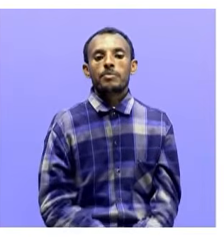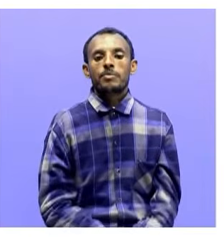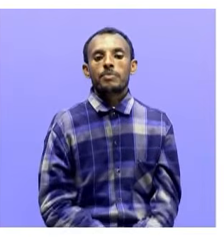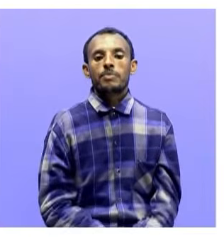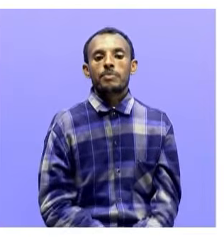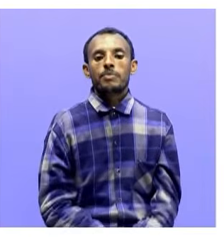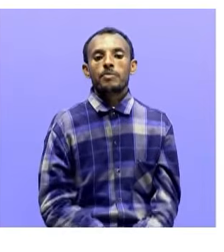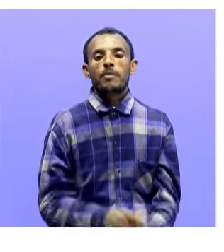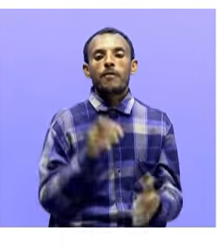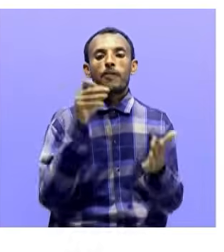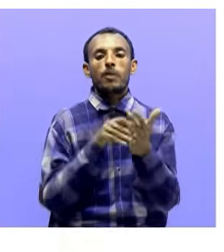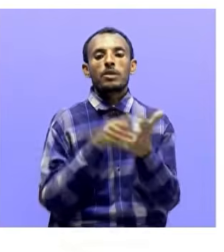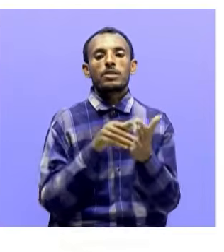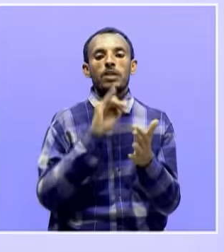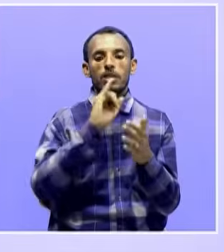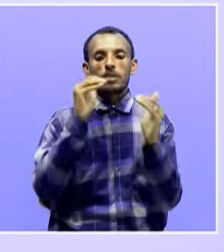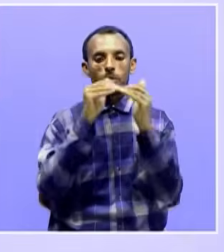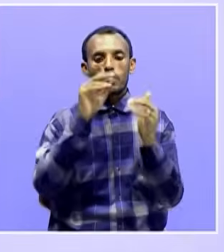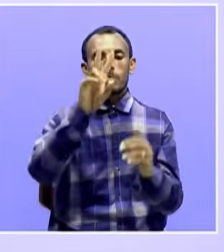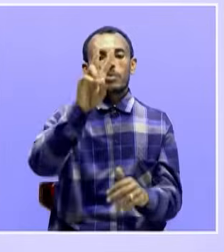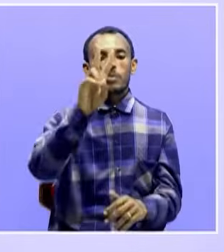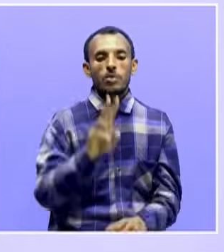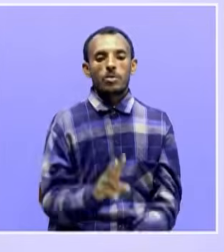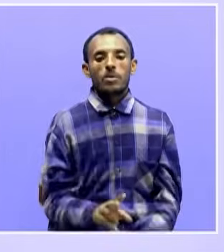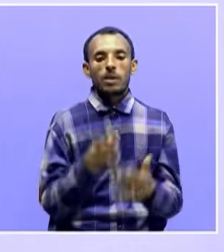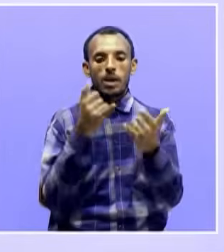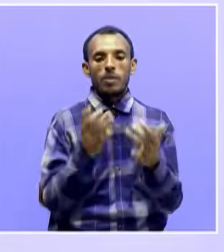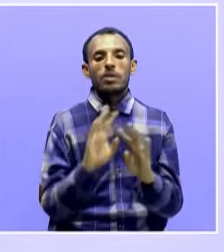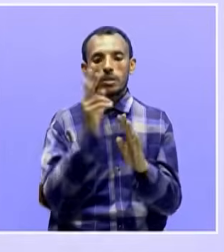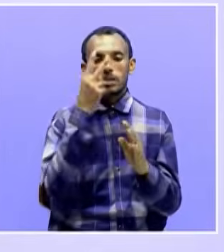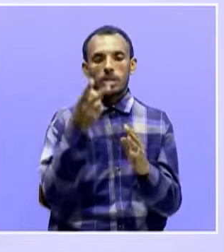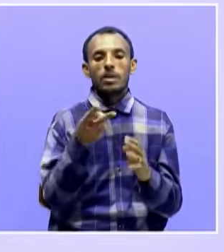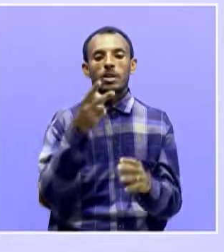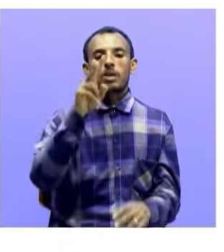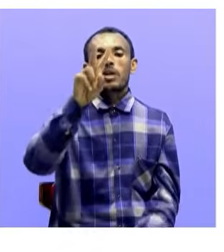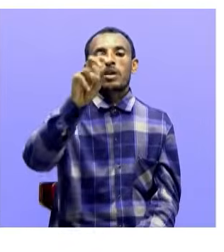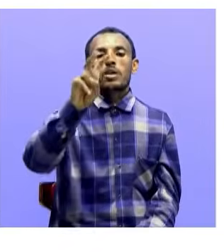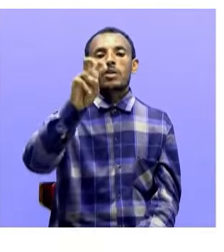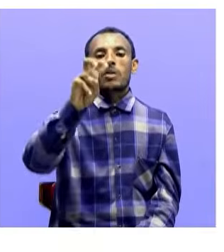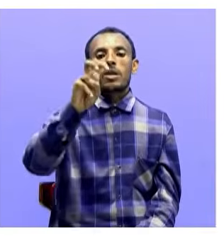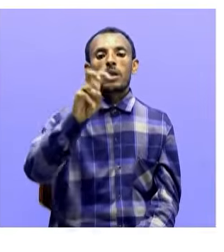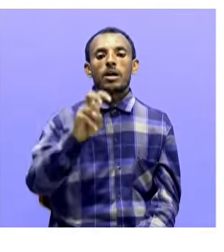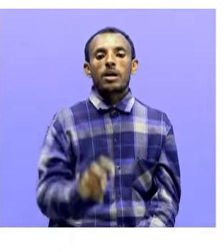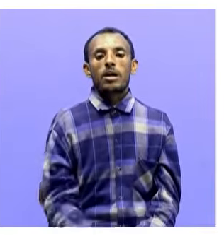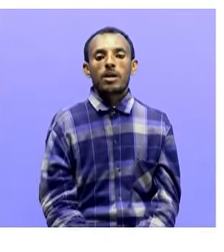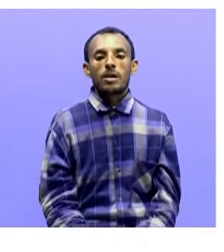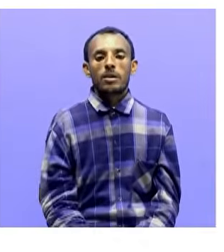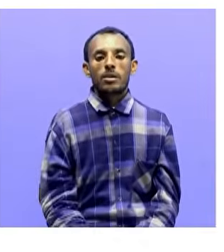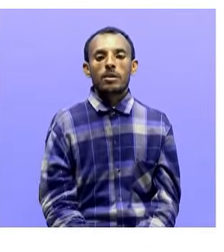Its frequency is 2. Okay, now let's see 20. 20